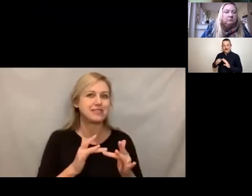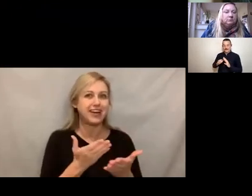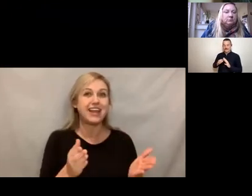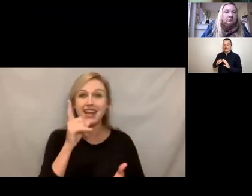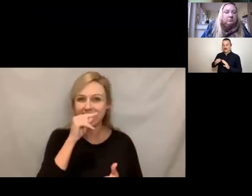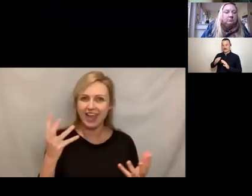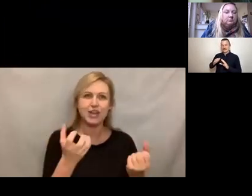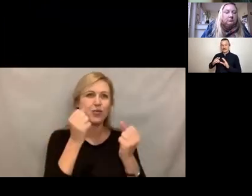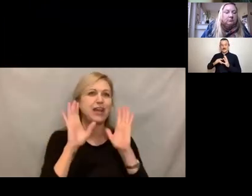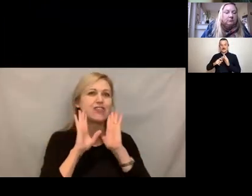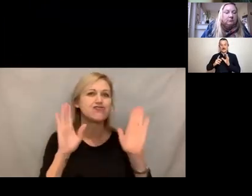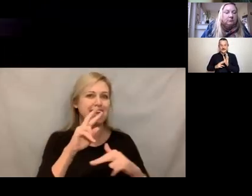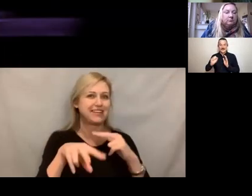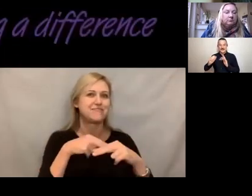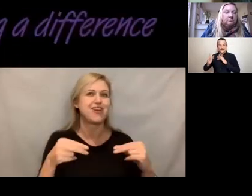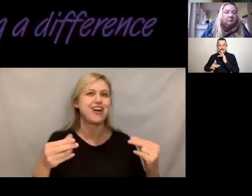Great prizes to be won.